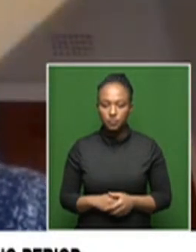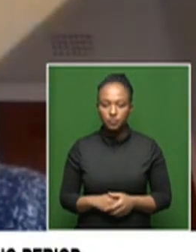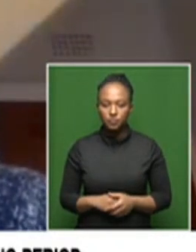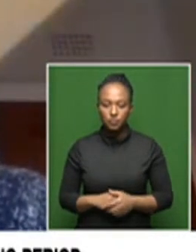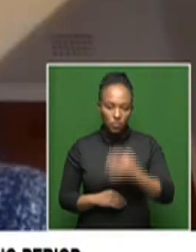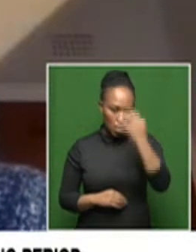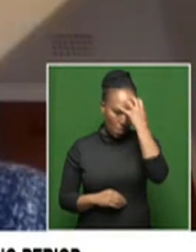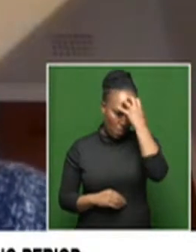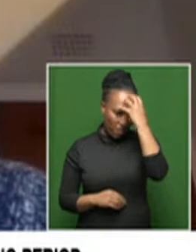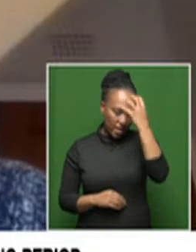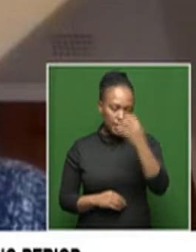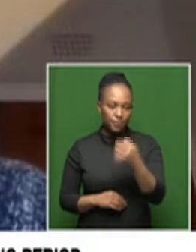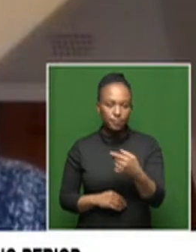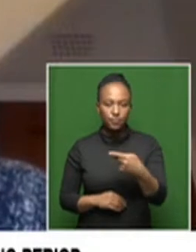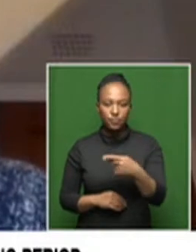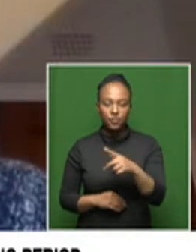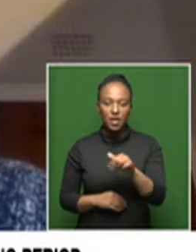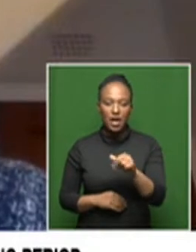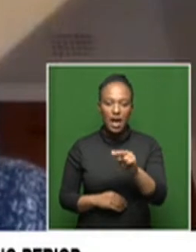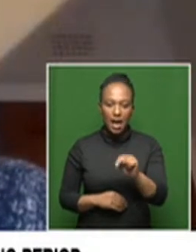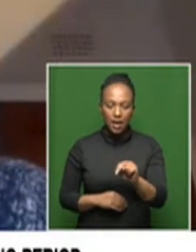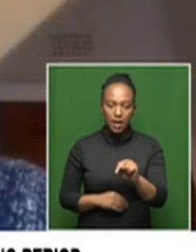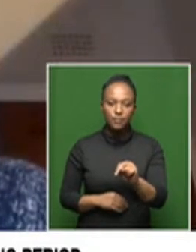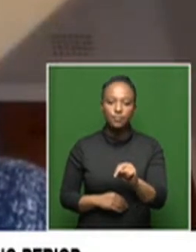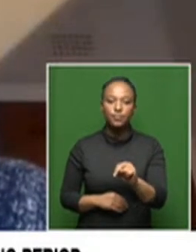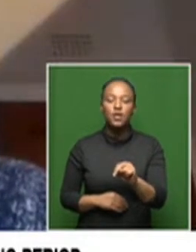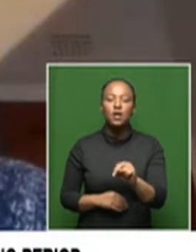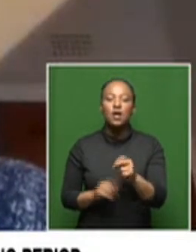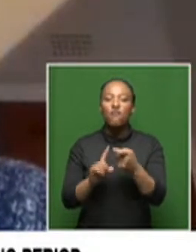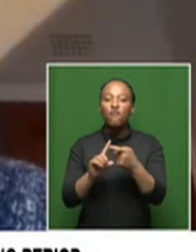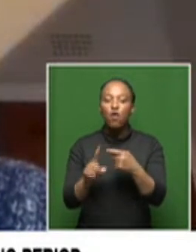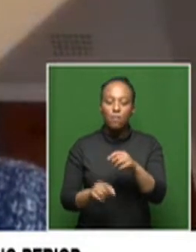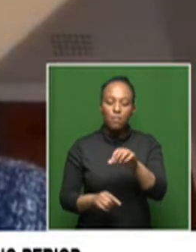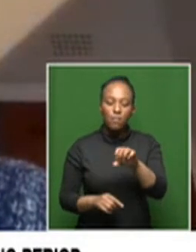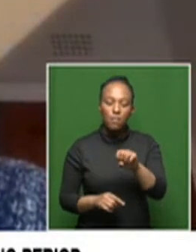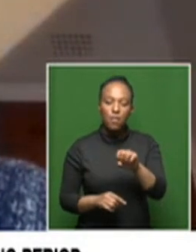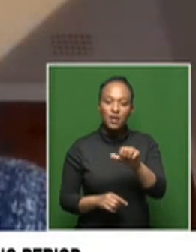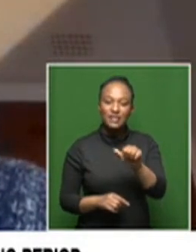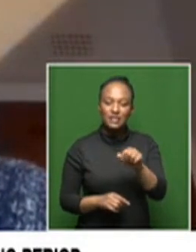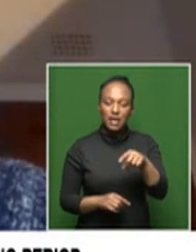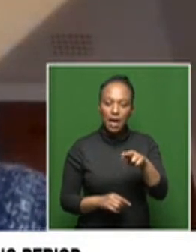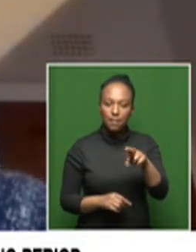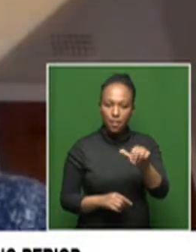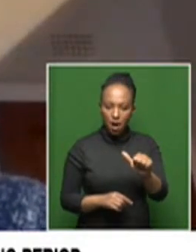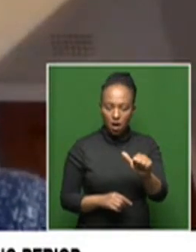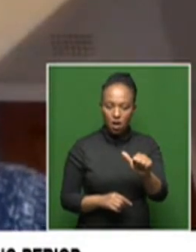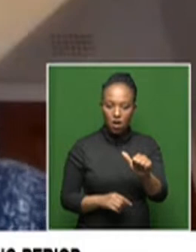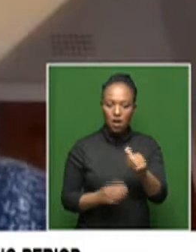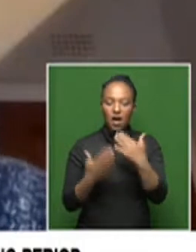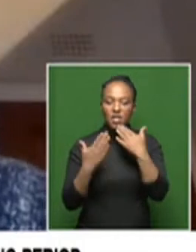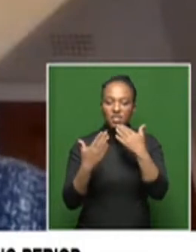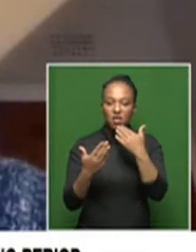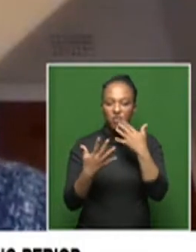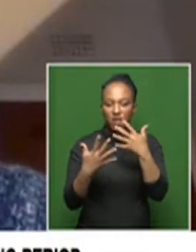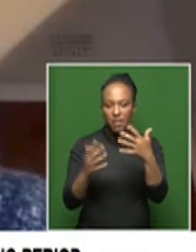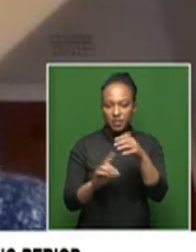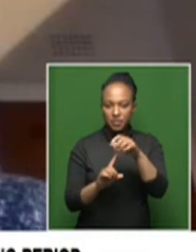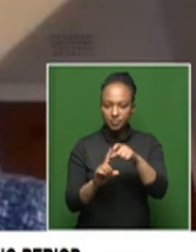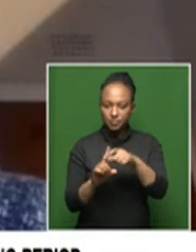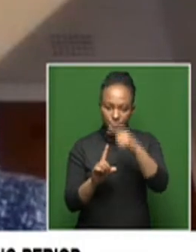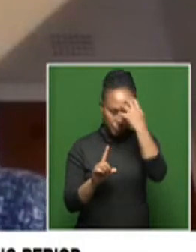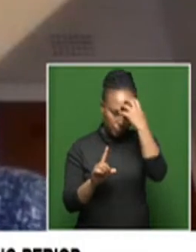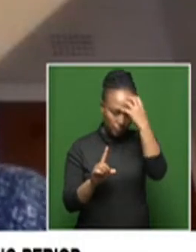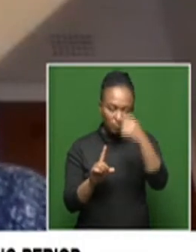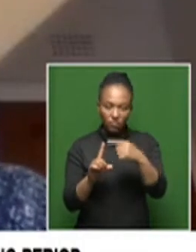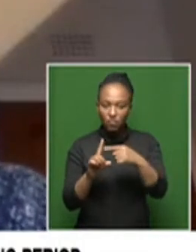invite Professor Helen Rees from SAPRA. Professor Rees, are you ready? Thank you very much. Please talk to